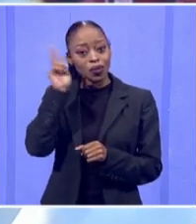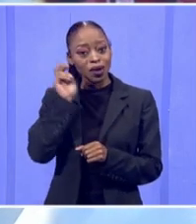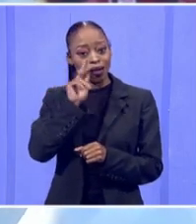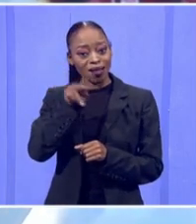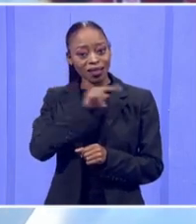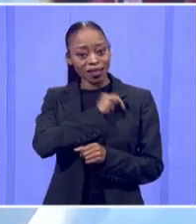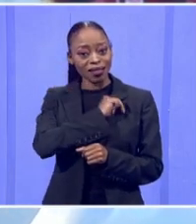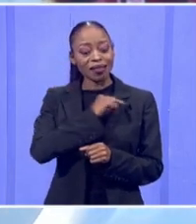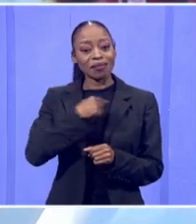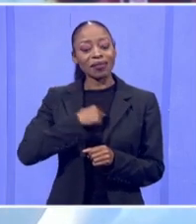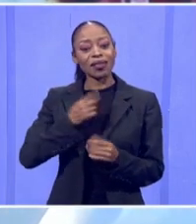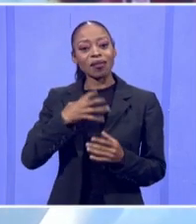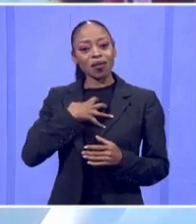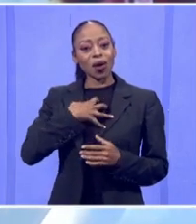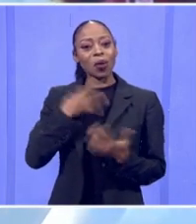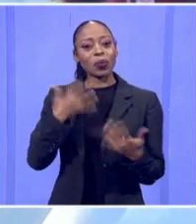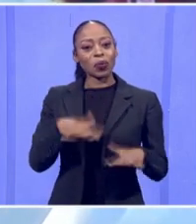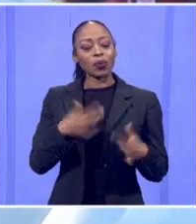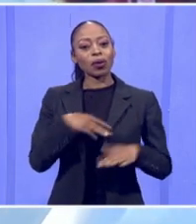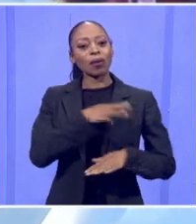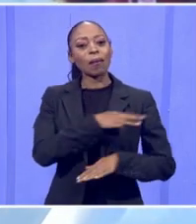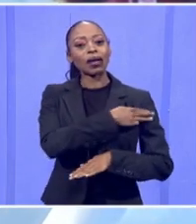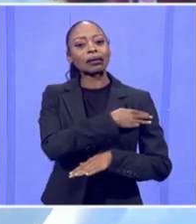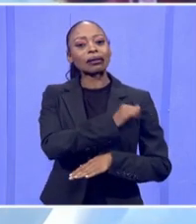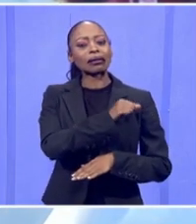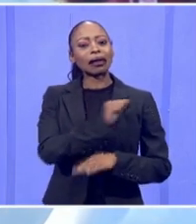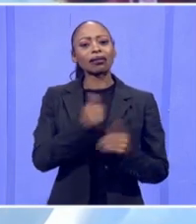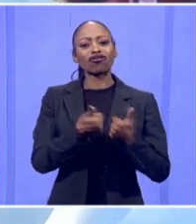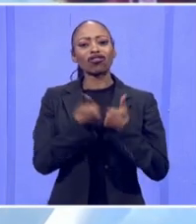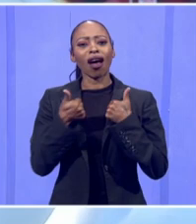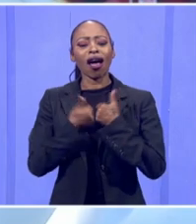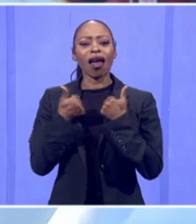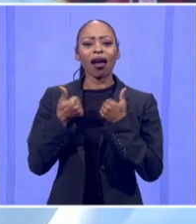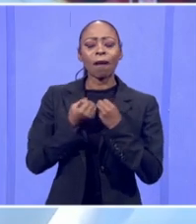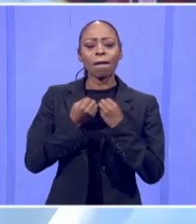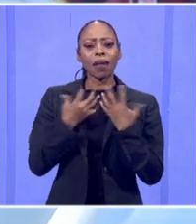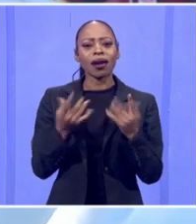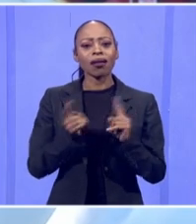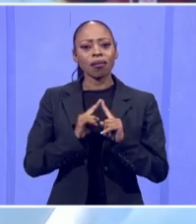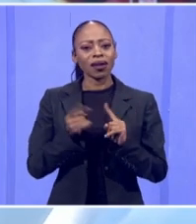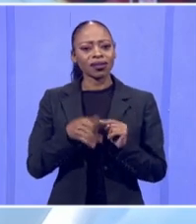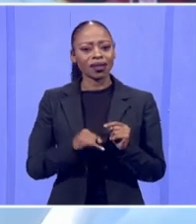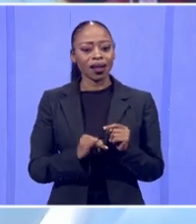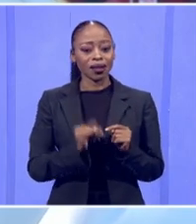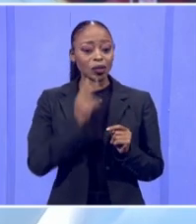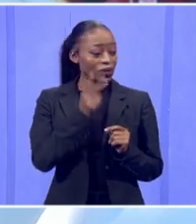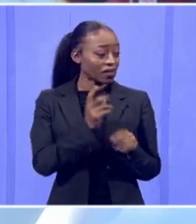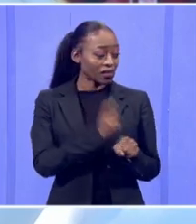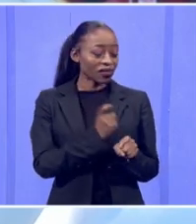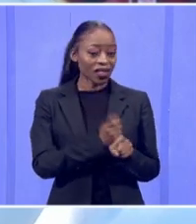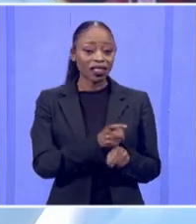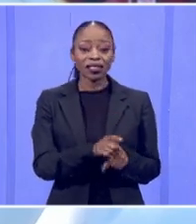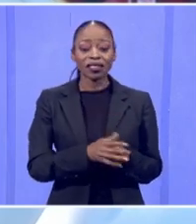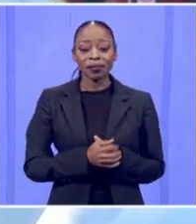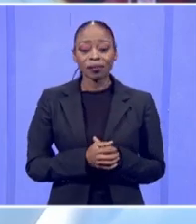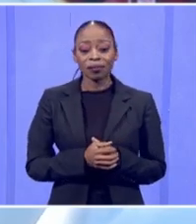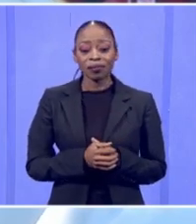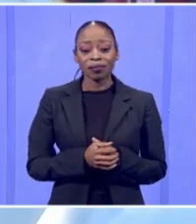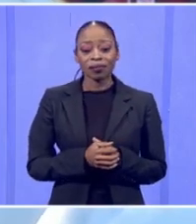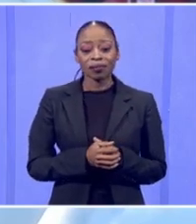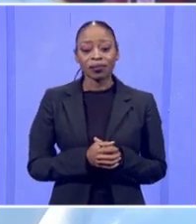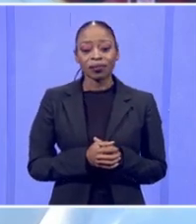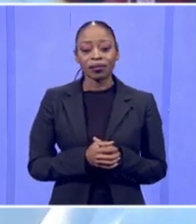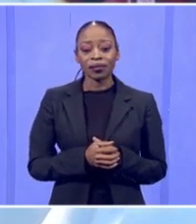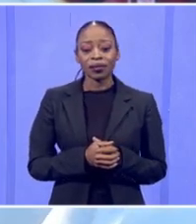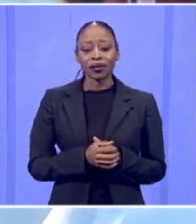I'm very proud that our managers, despite all the difficulties, because you can, we want to and it's because it is funds I want to put